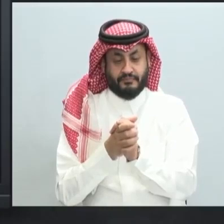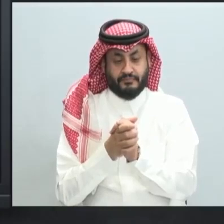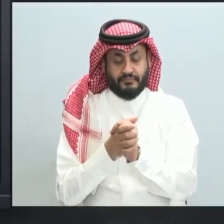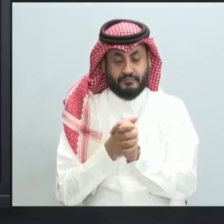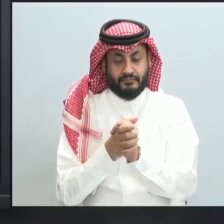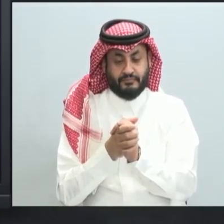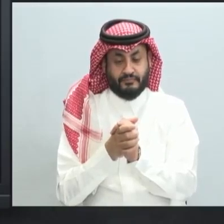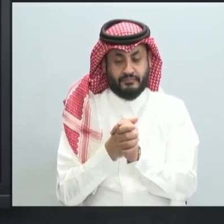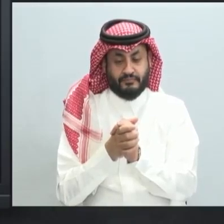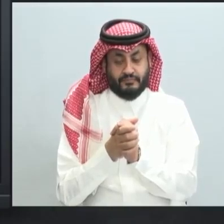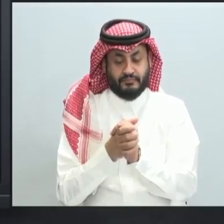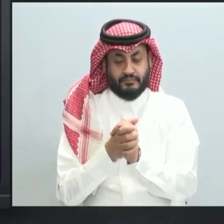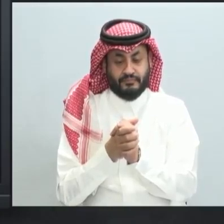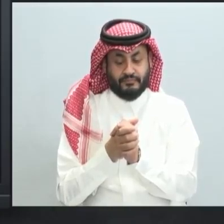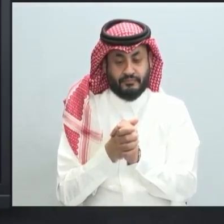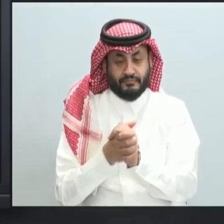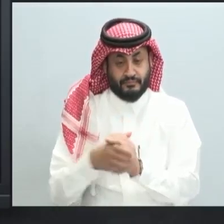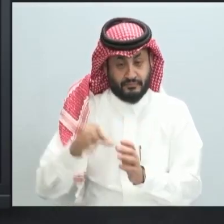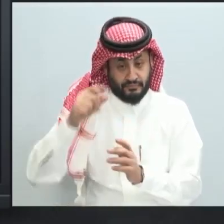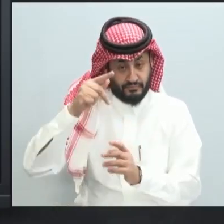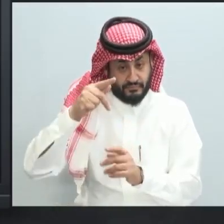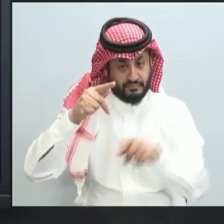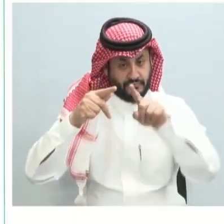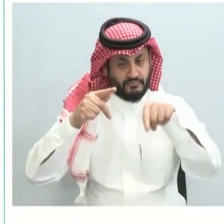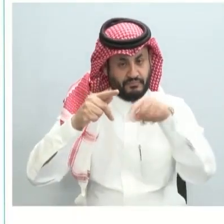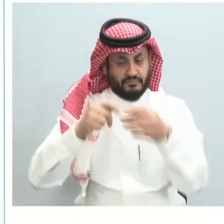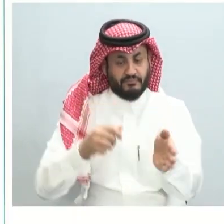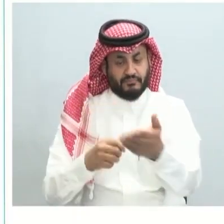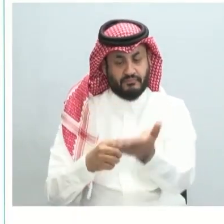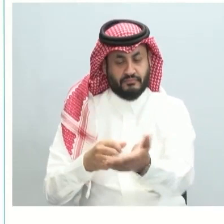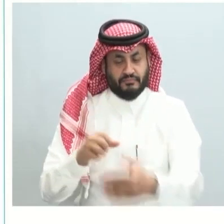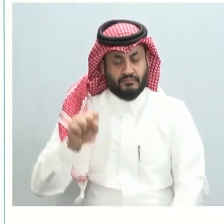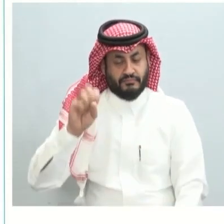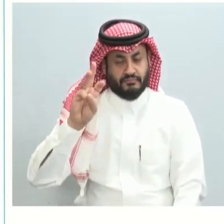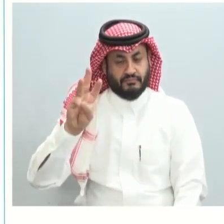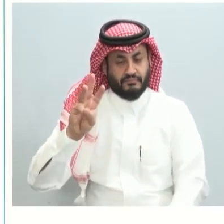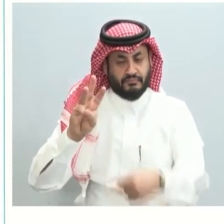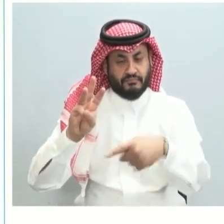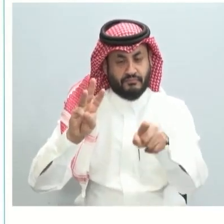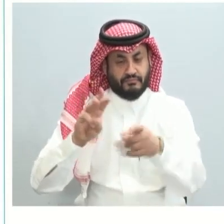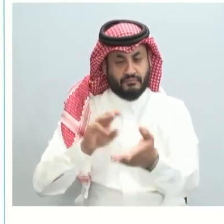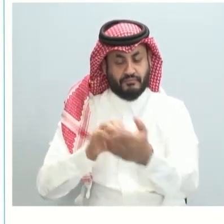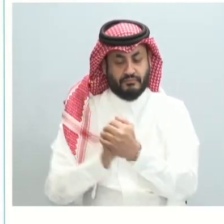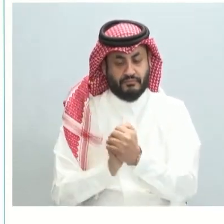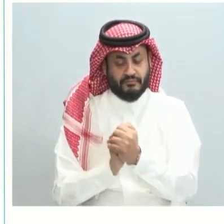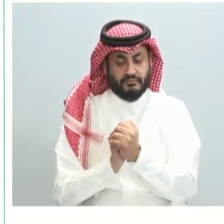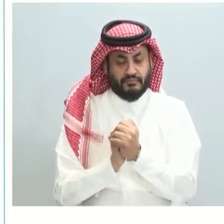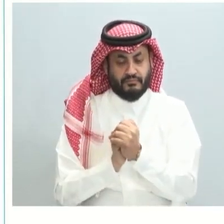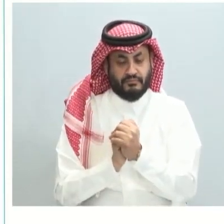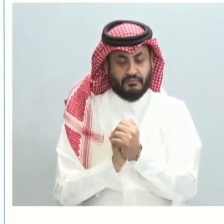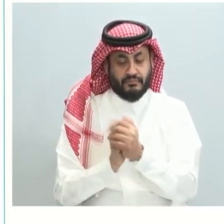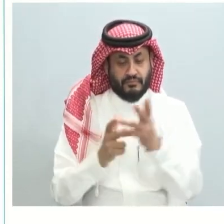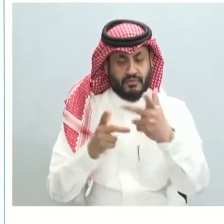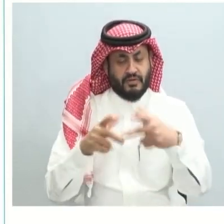it in not with SP, but with S and W. So here we go. This is how